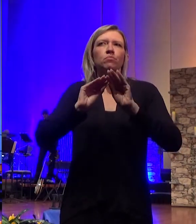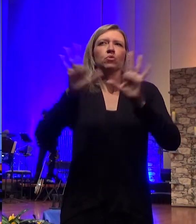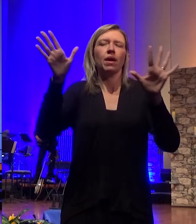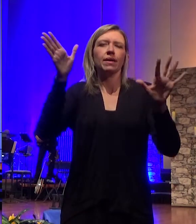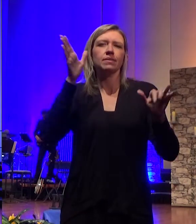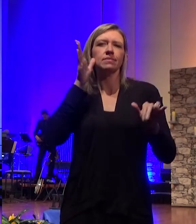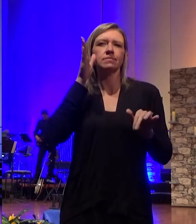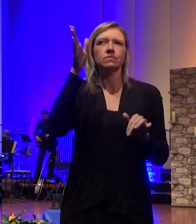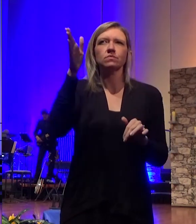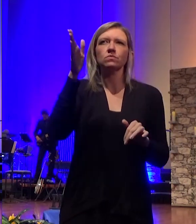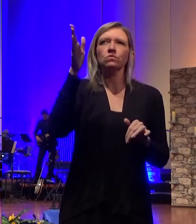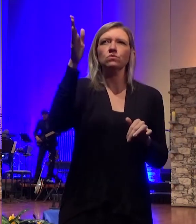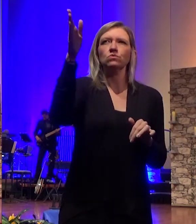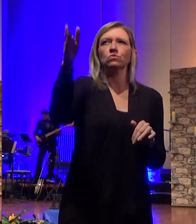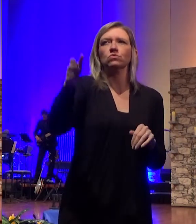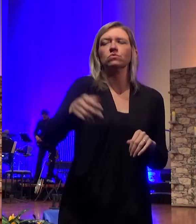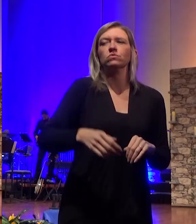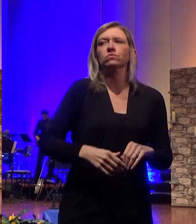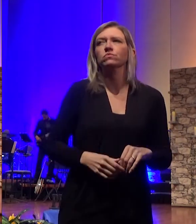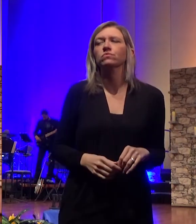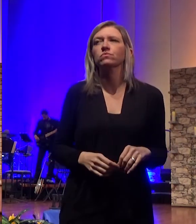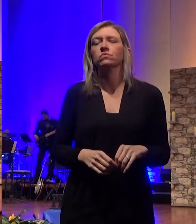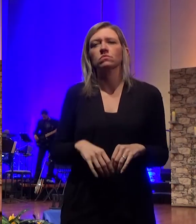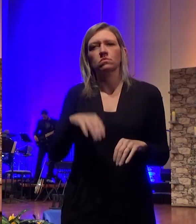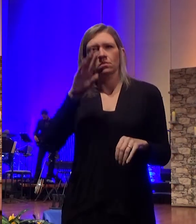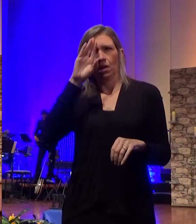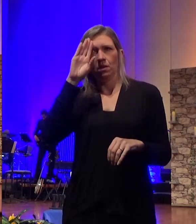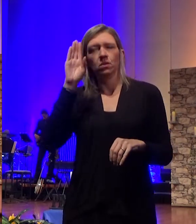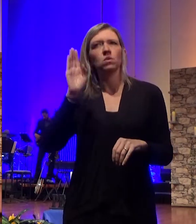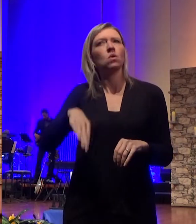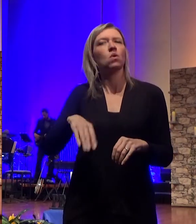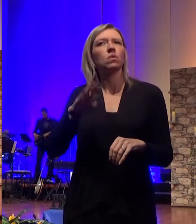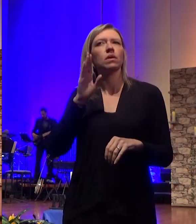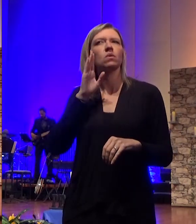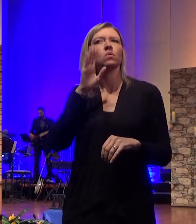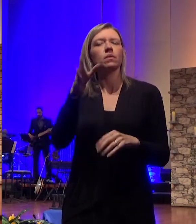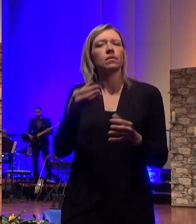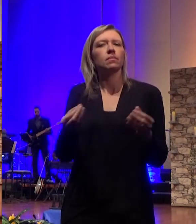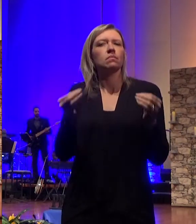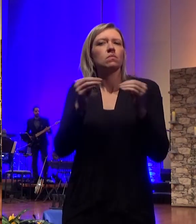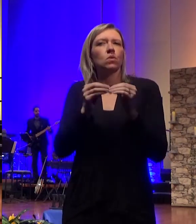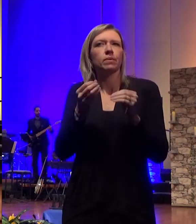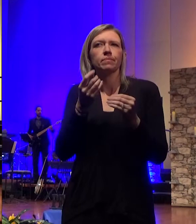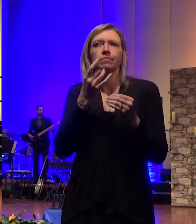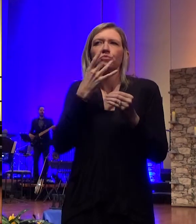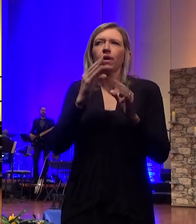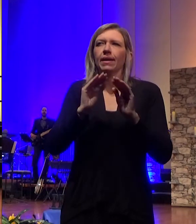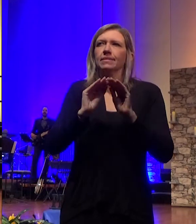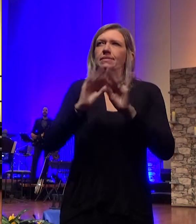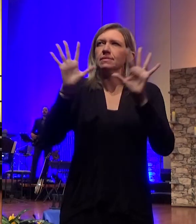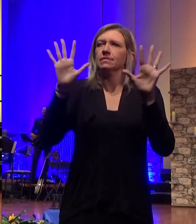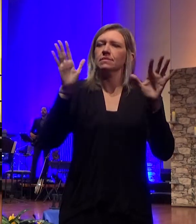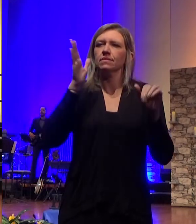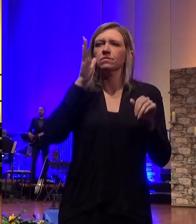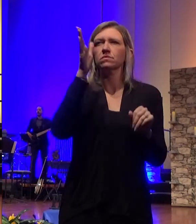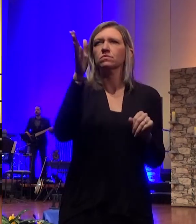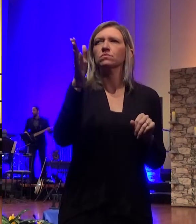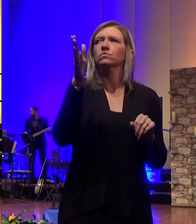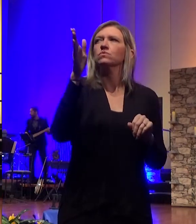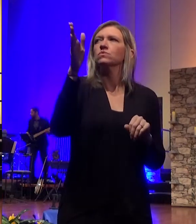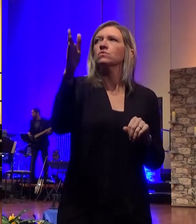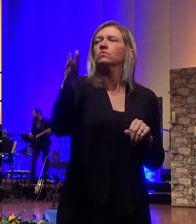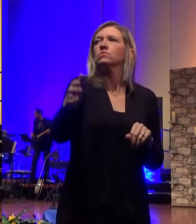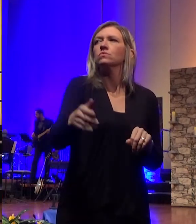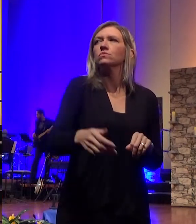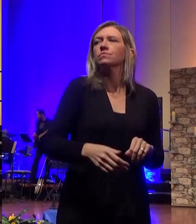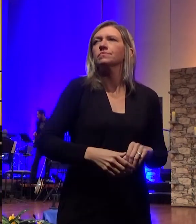brighter days. I know there's gonna be some brighter